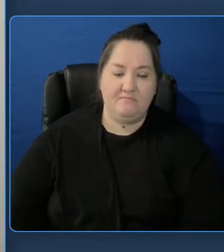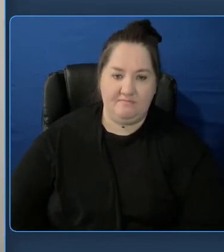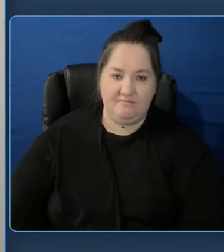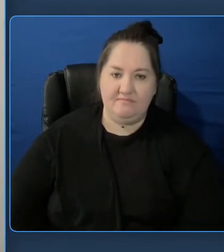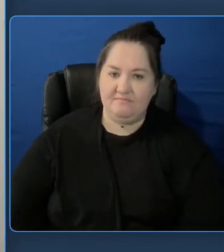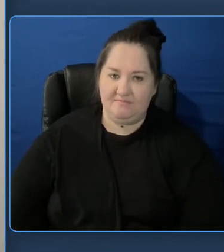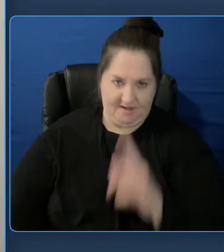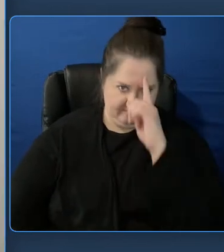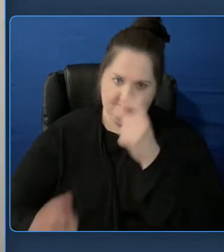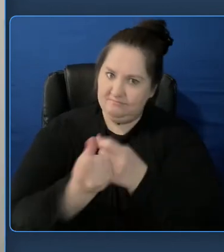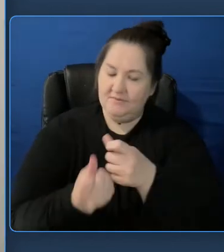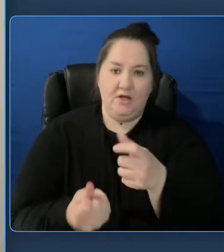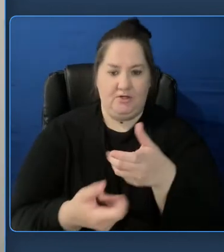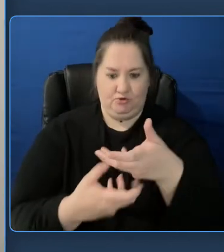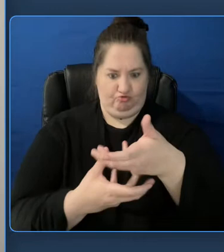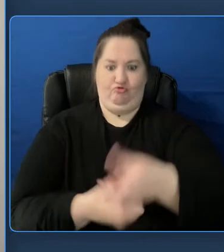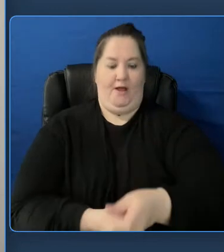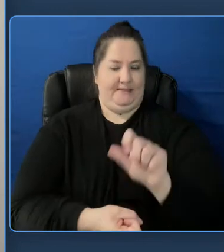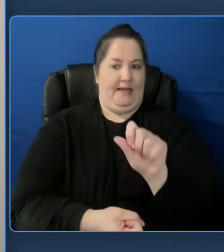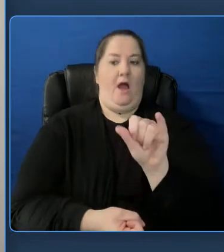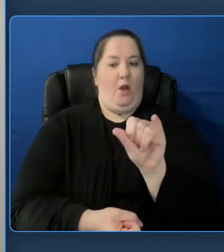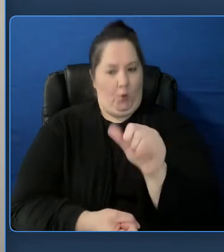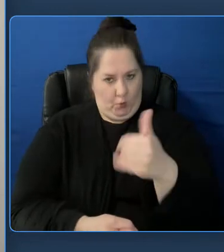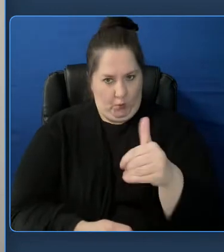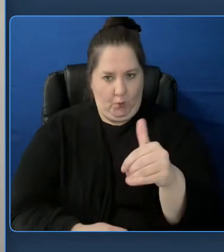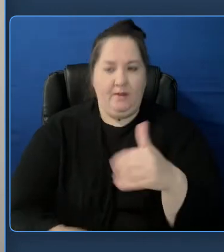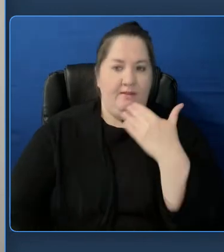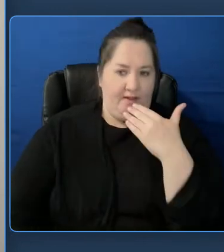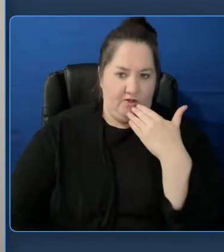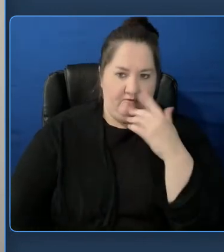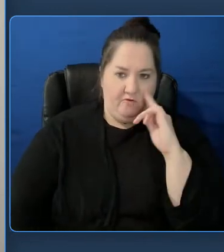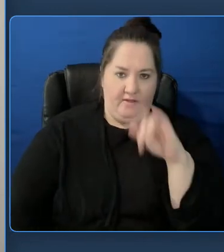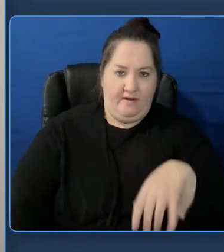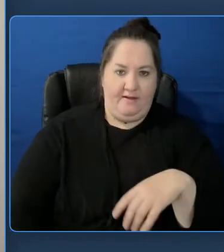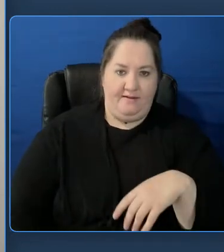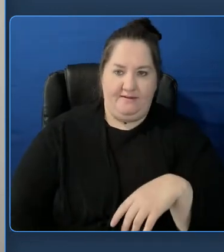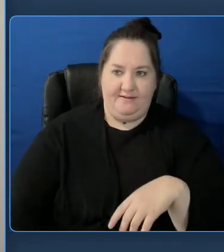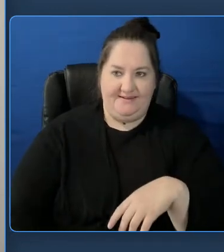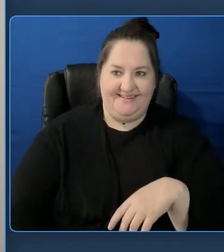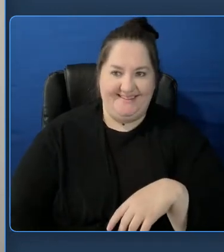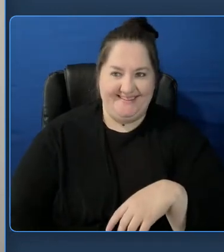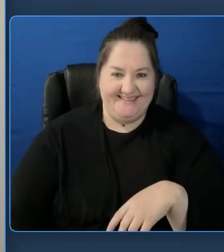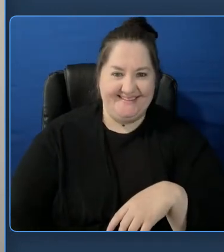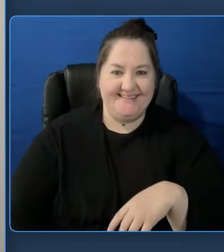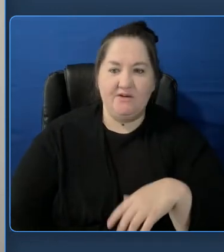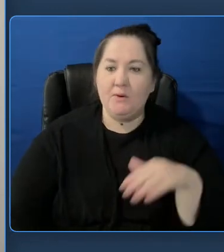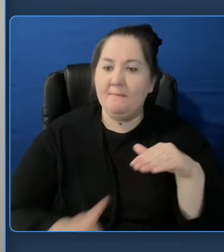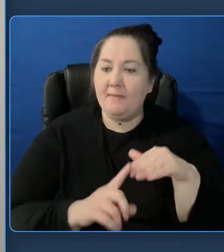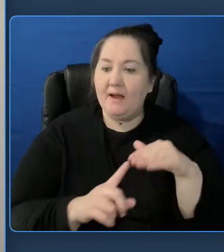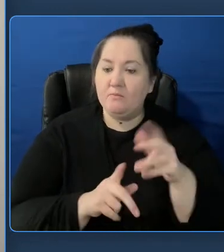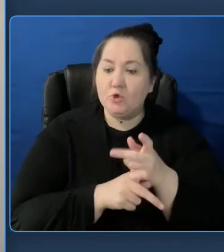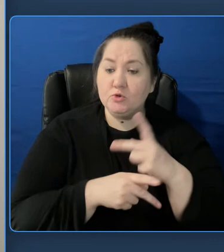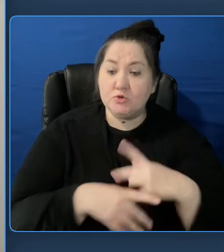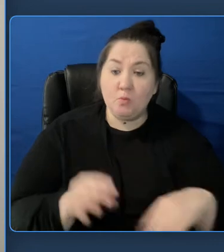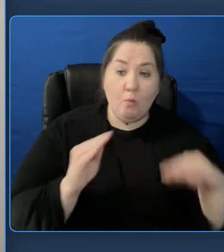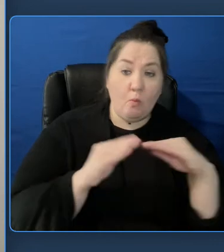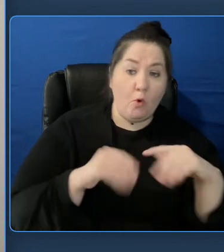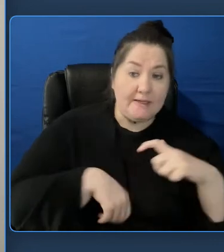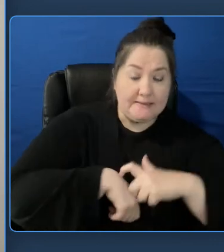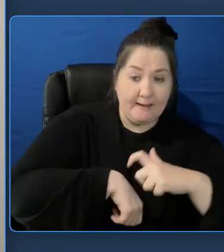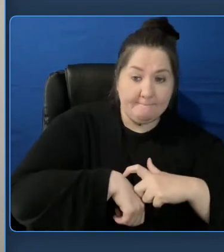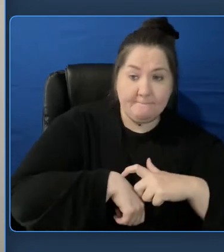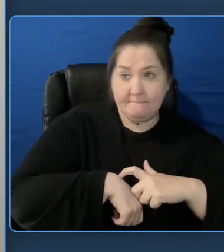Absolutely hear you on trusting the AI. And thank you for that. I want to remind our producers, we do have a little bit more